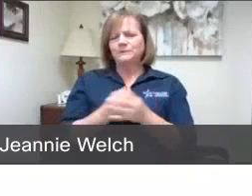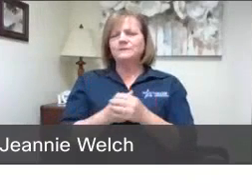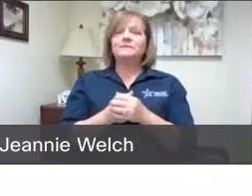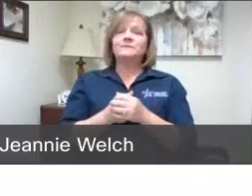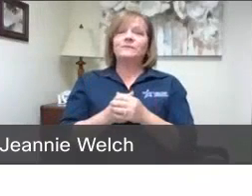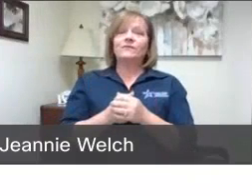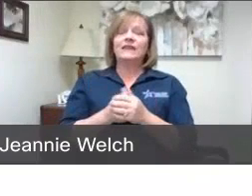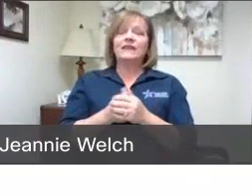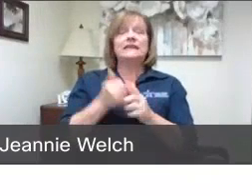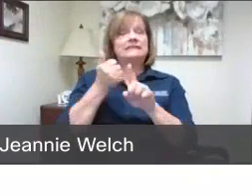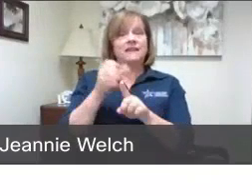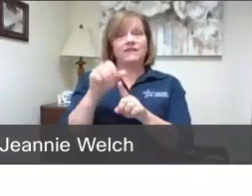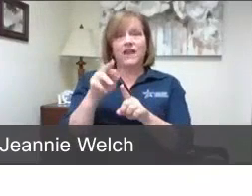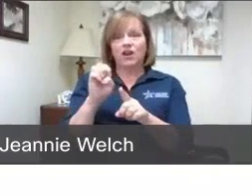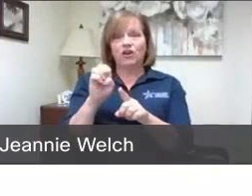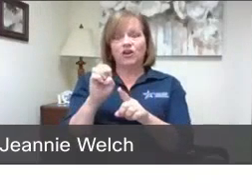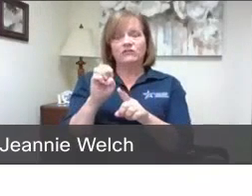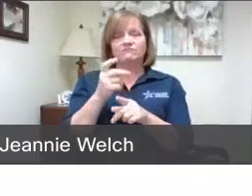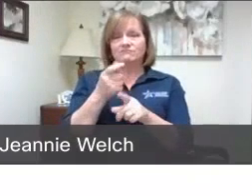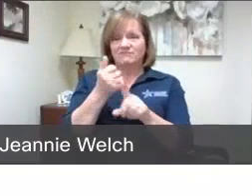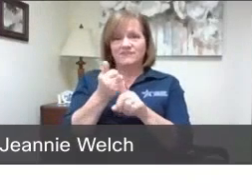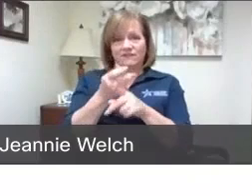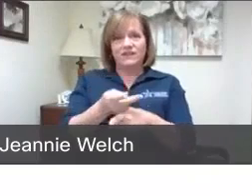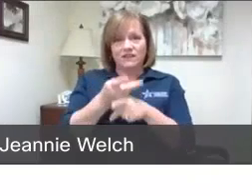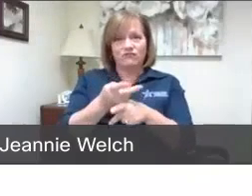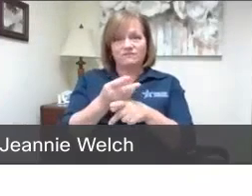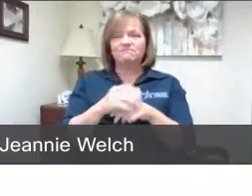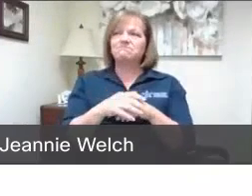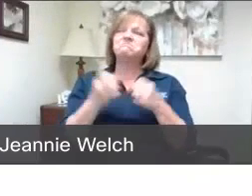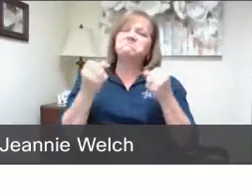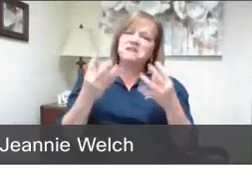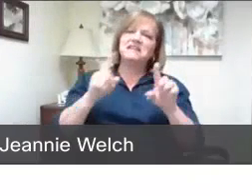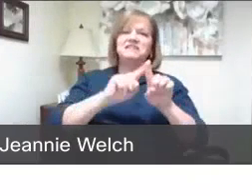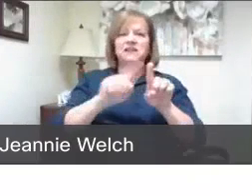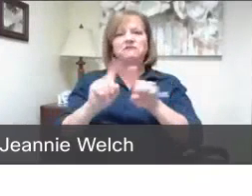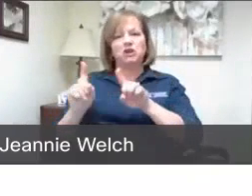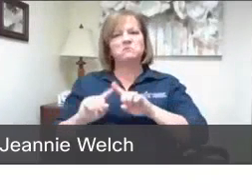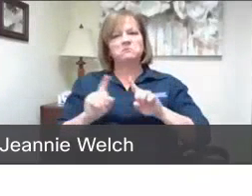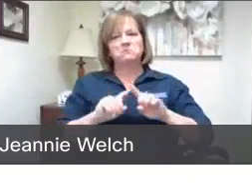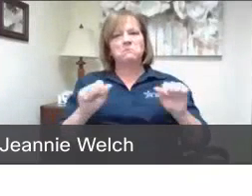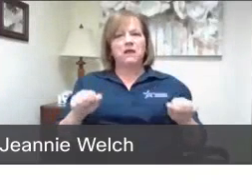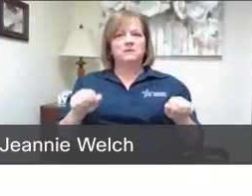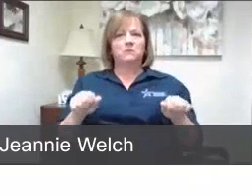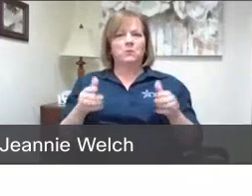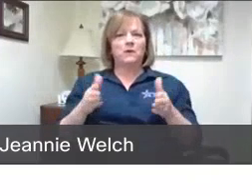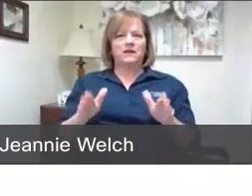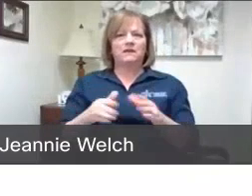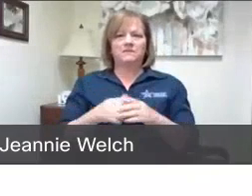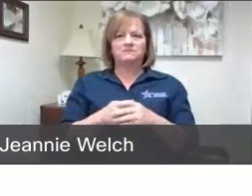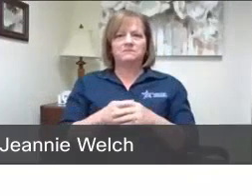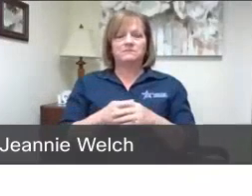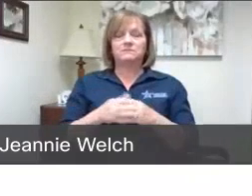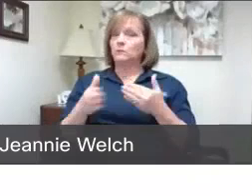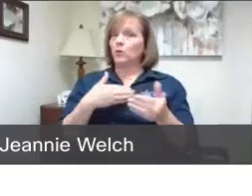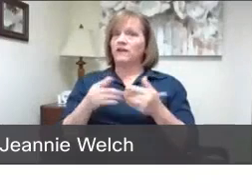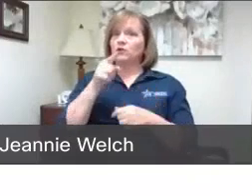Self-care can be done many different ways. But make sure, I can say, whatever you choose to do, make sure